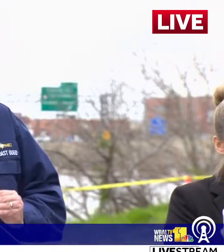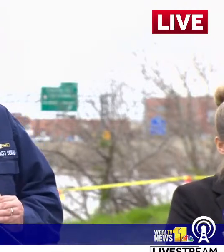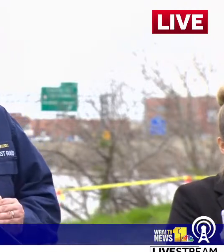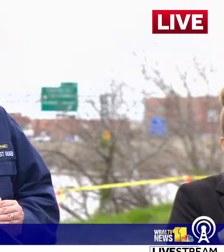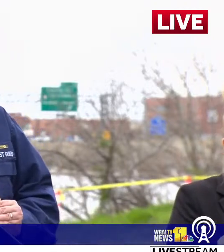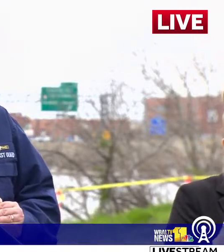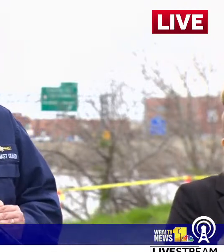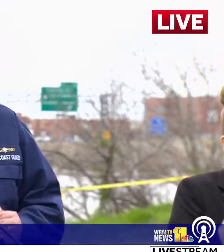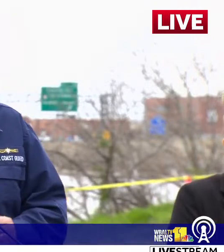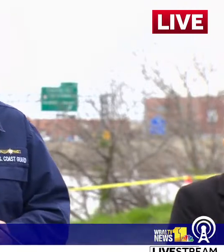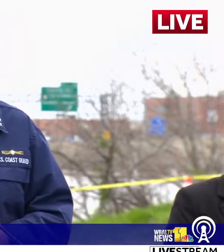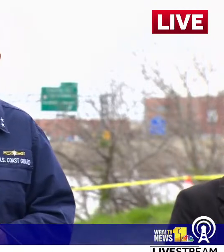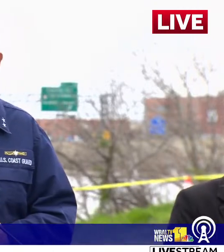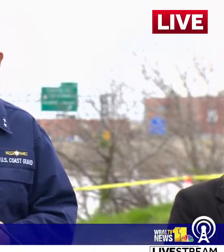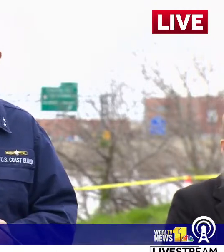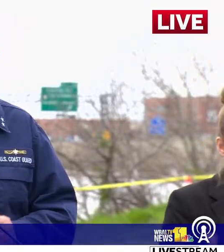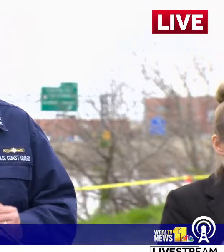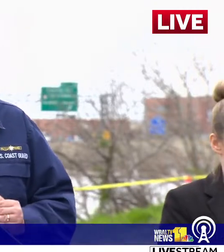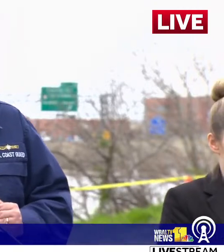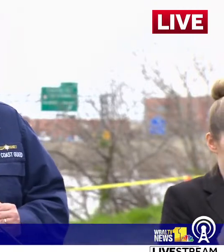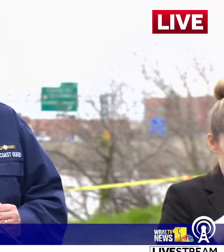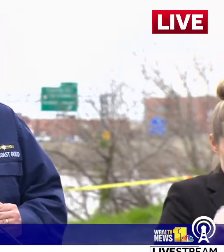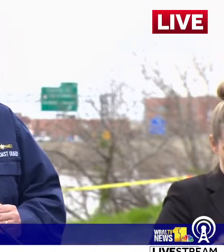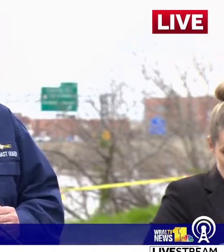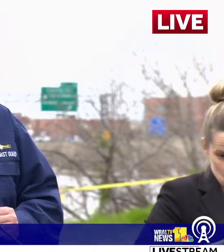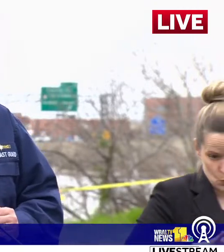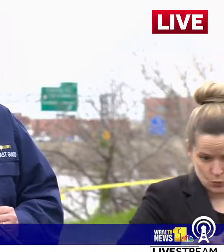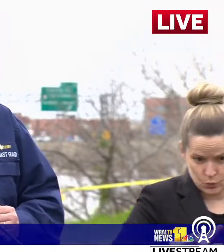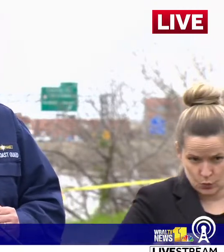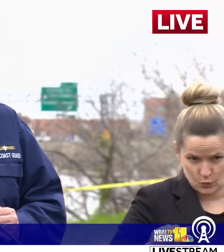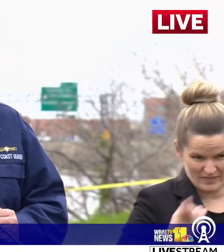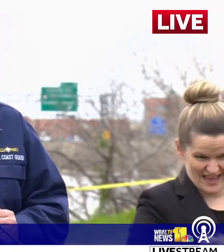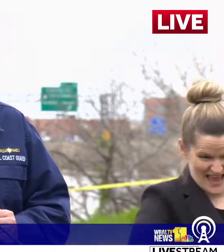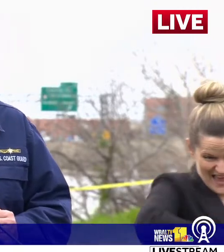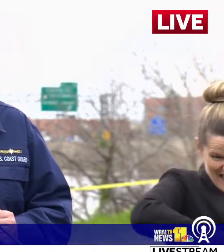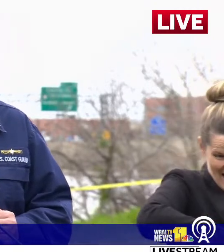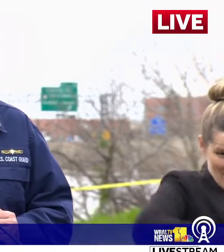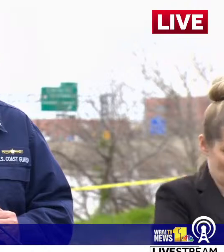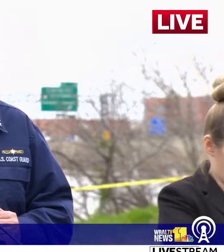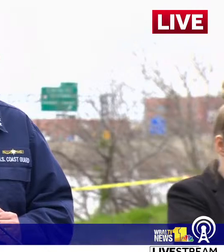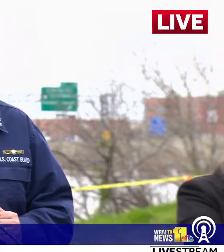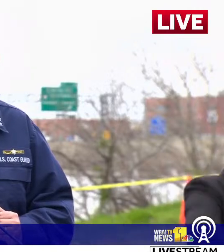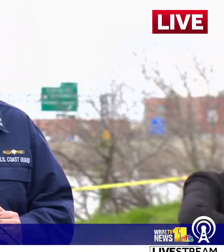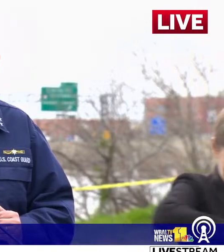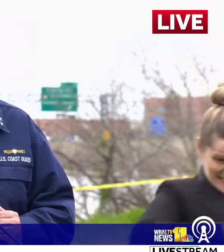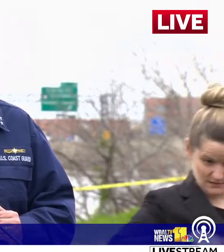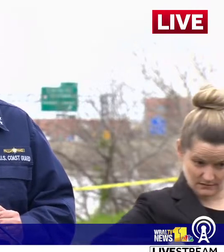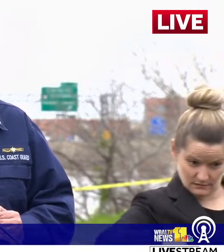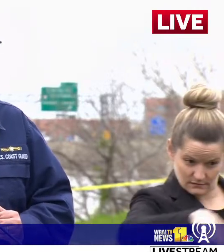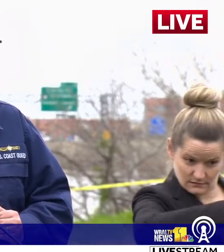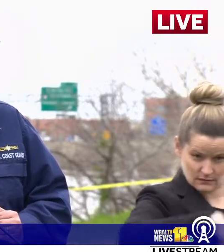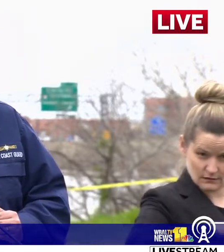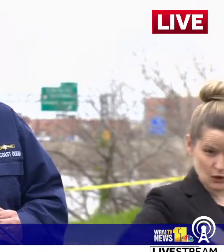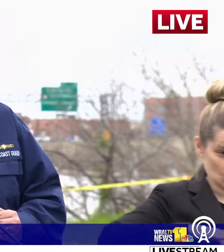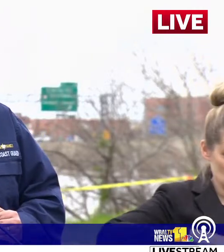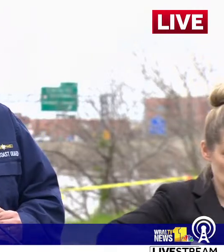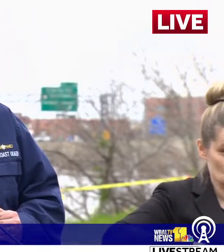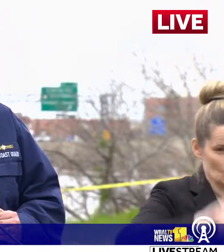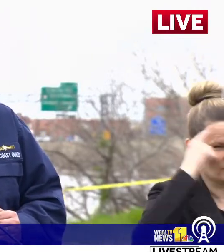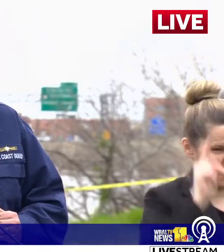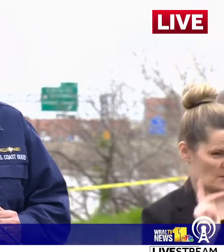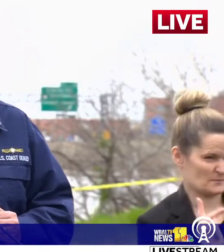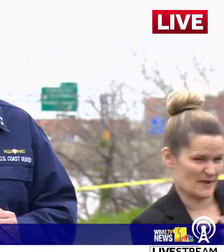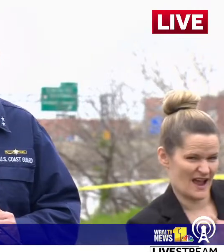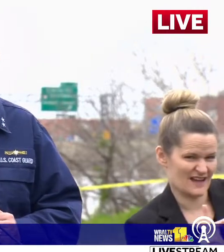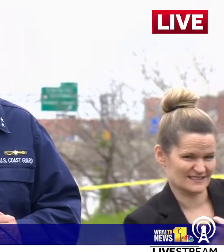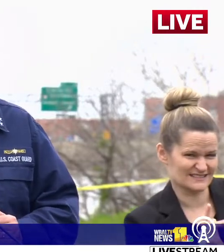Baltimore. But that's going to take some more time, and this is a step in that process. Much like when you run a marathon, you've got to take